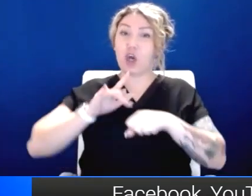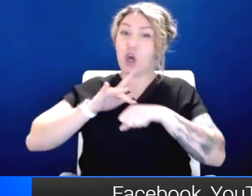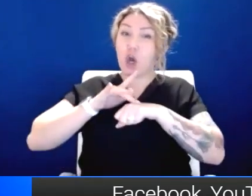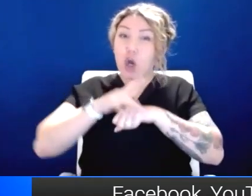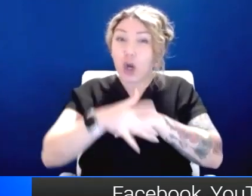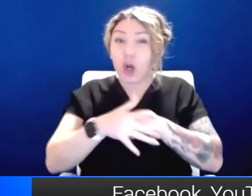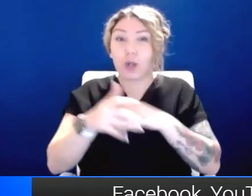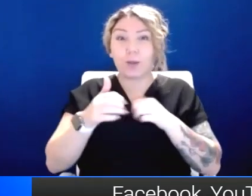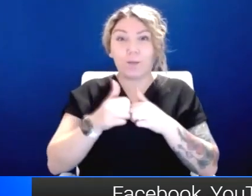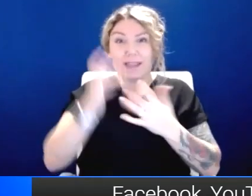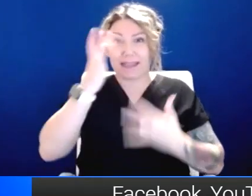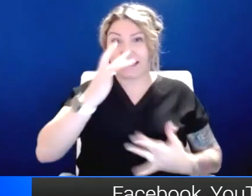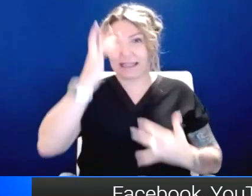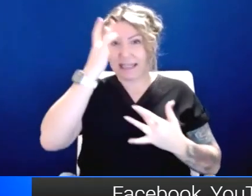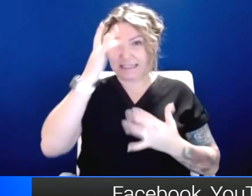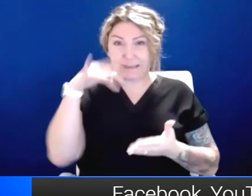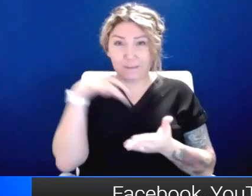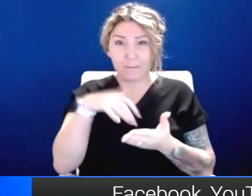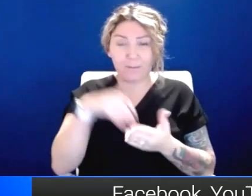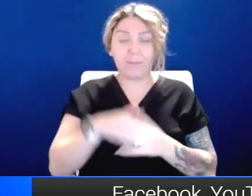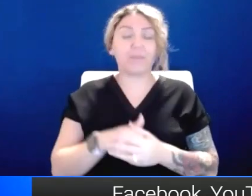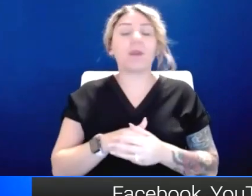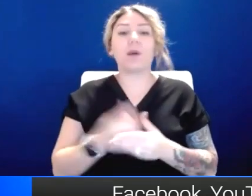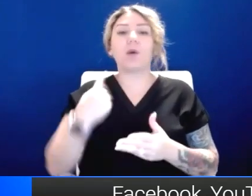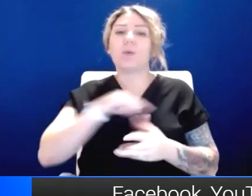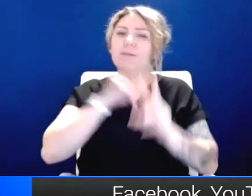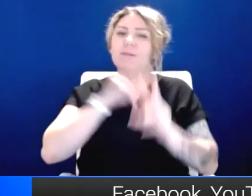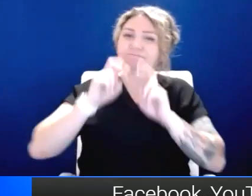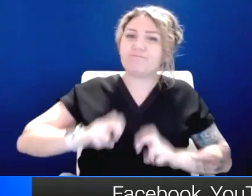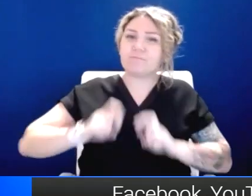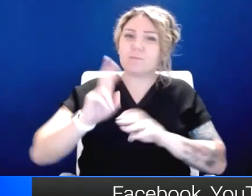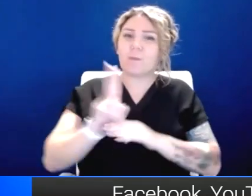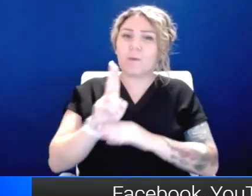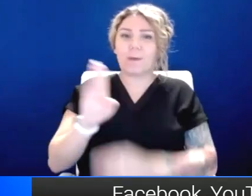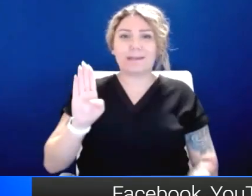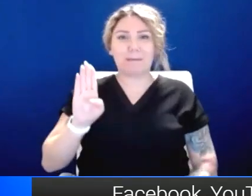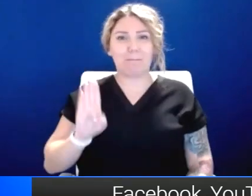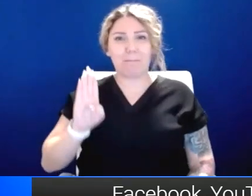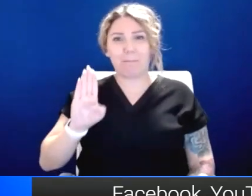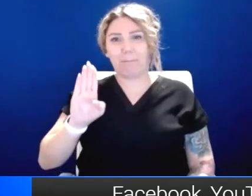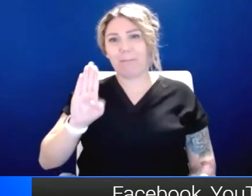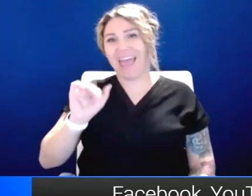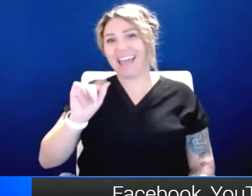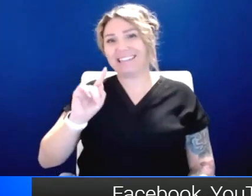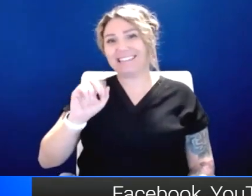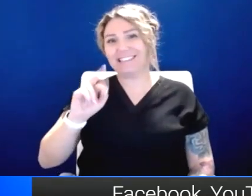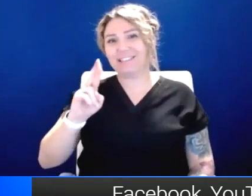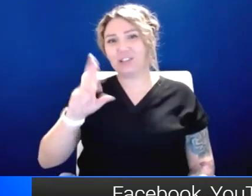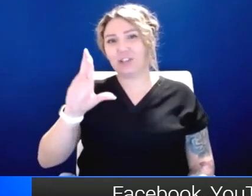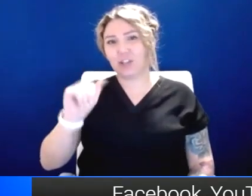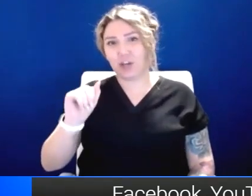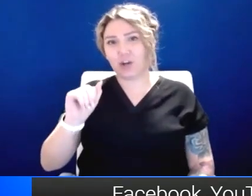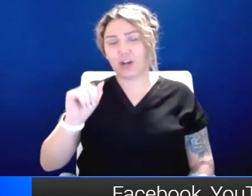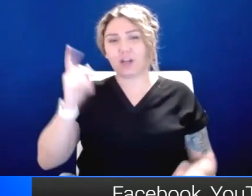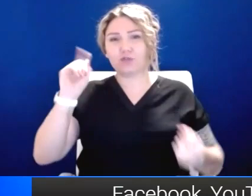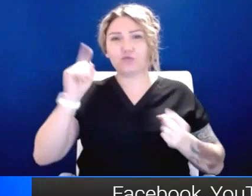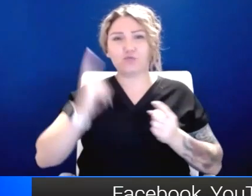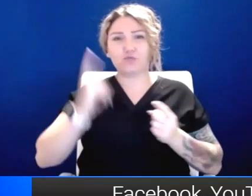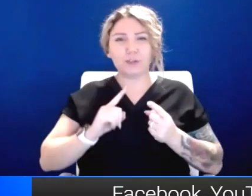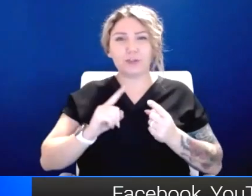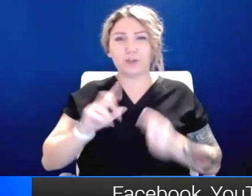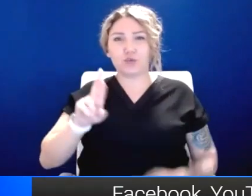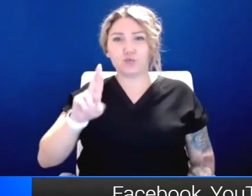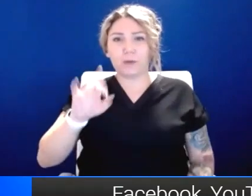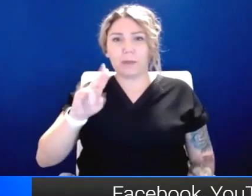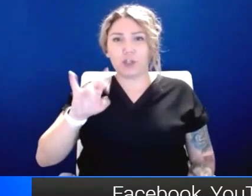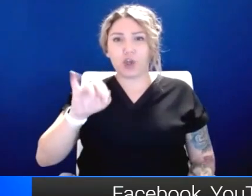phase. We are looking at using bacteria to produce levodopa in the gut. And the good part about it